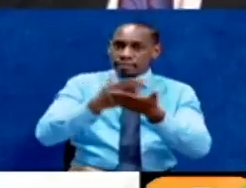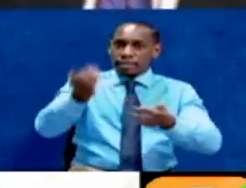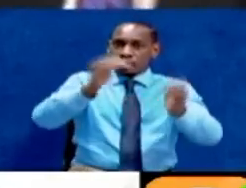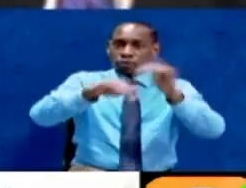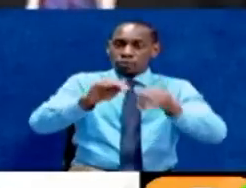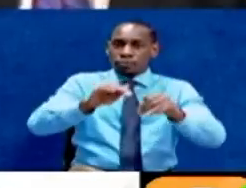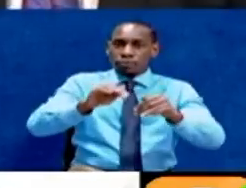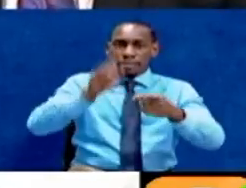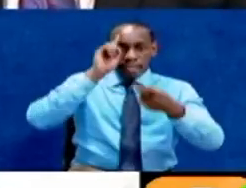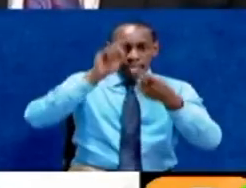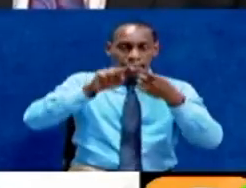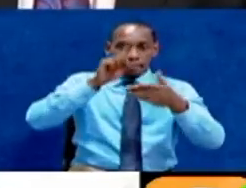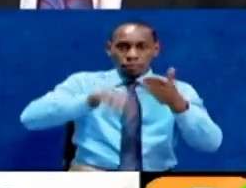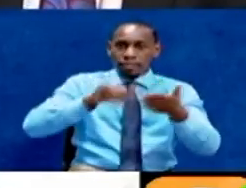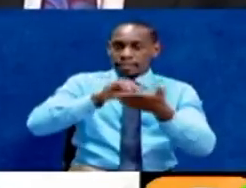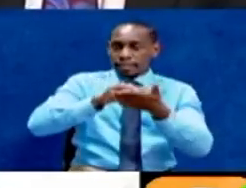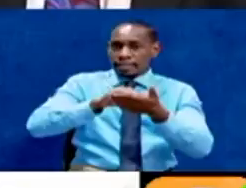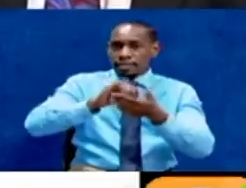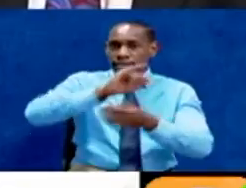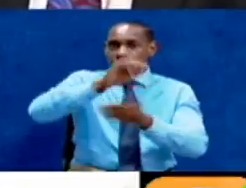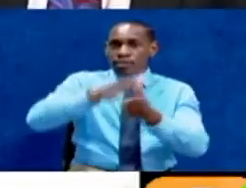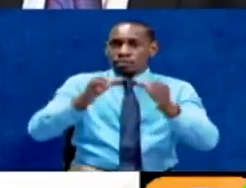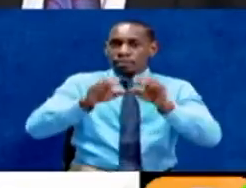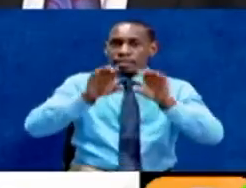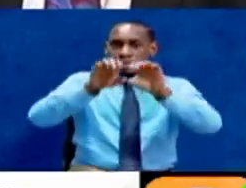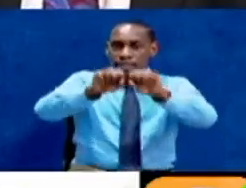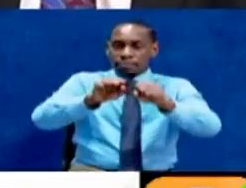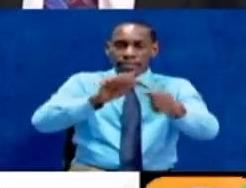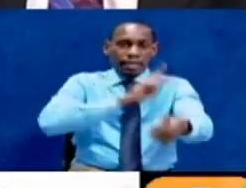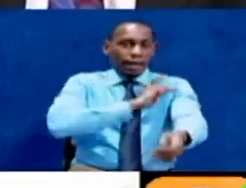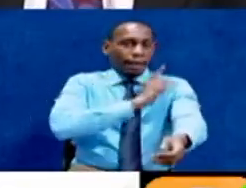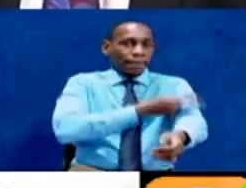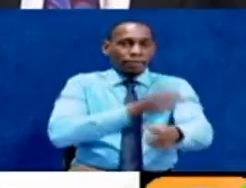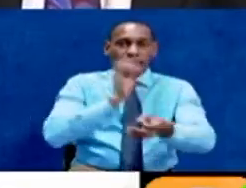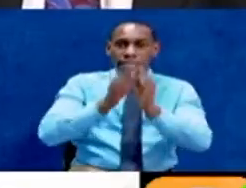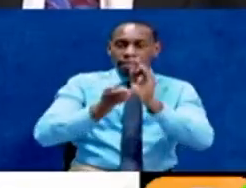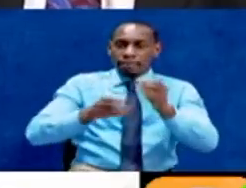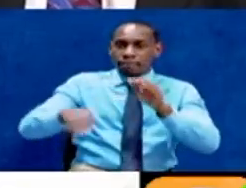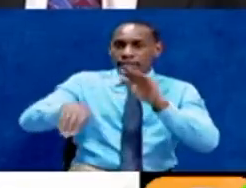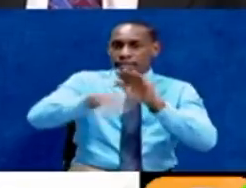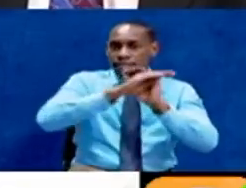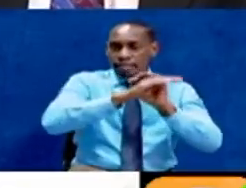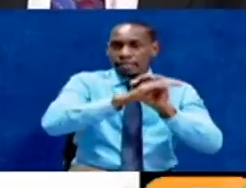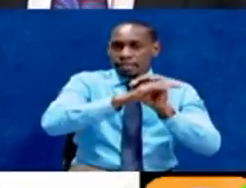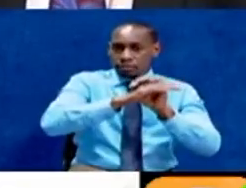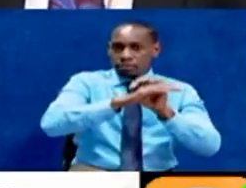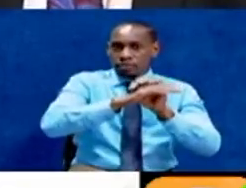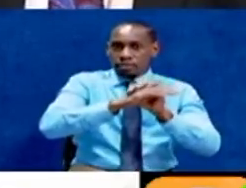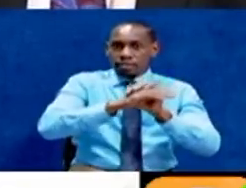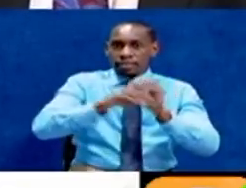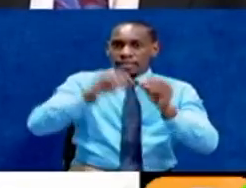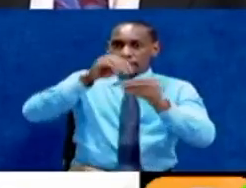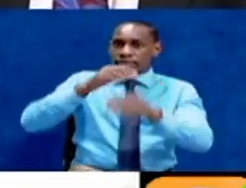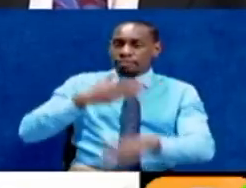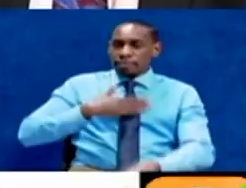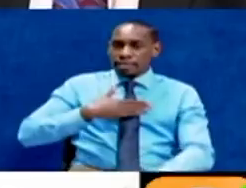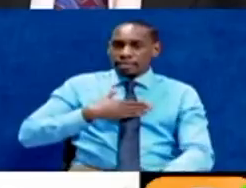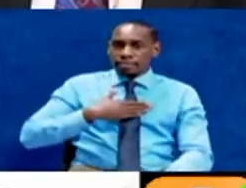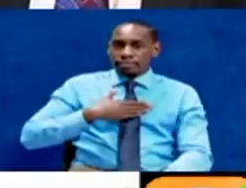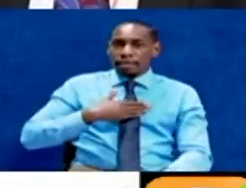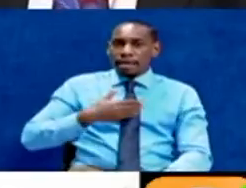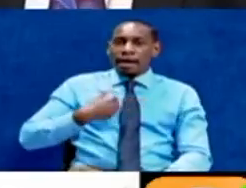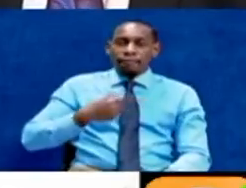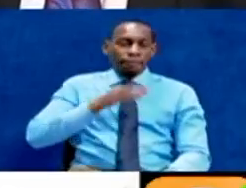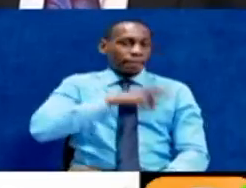to ensuring that it came back to power. Even if I was to be kicked out, I would ask for my investment. And my investment is some bit of